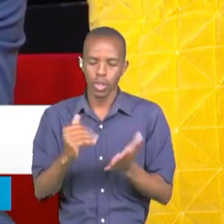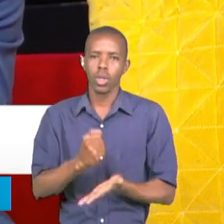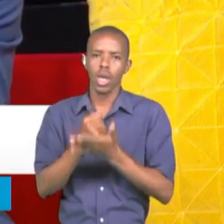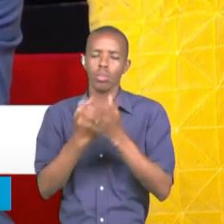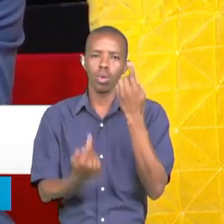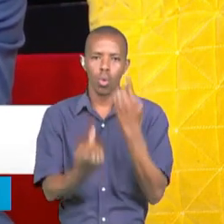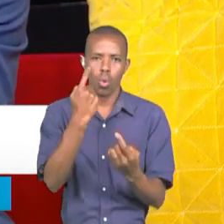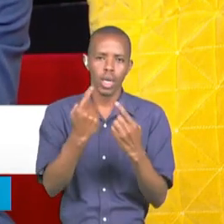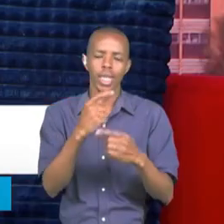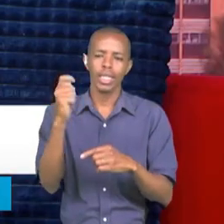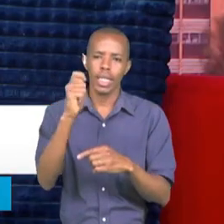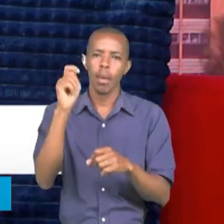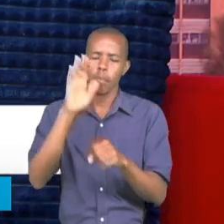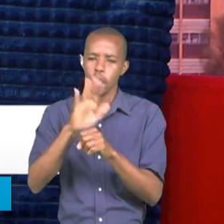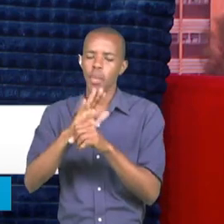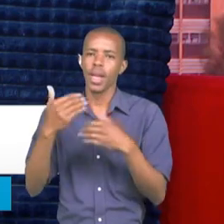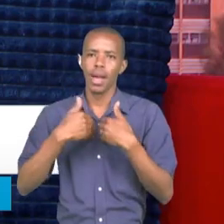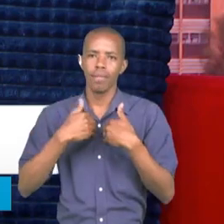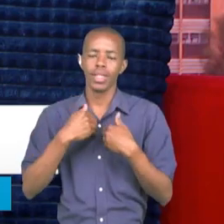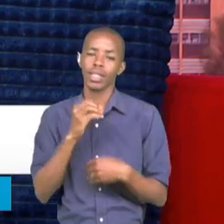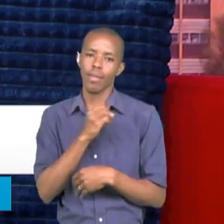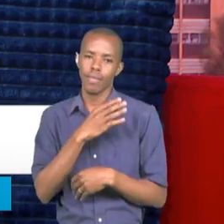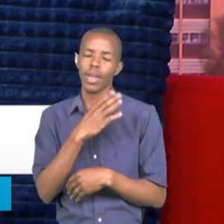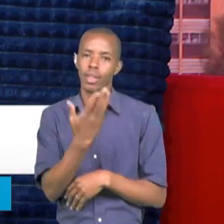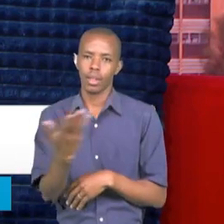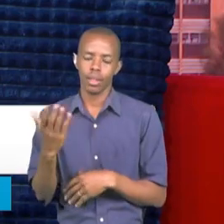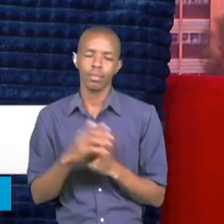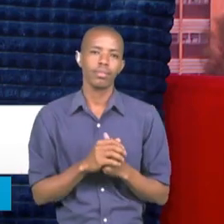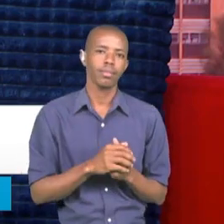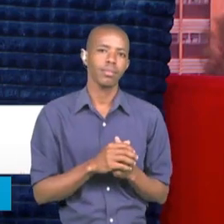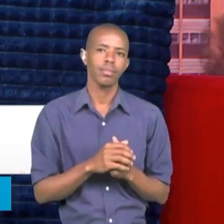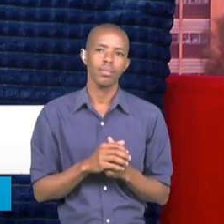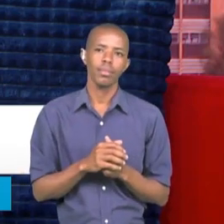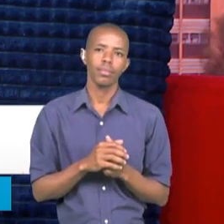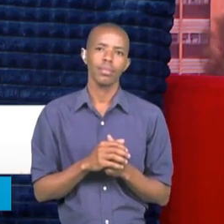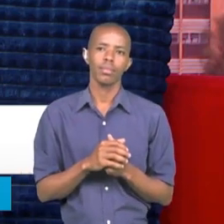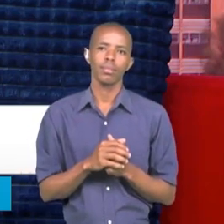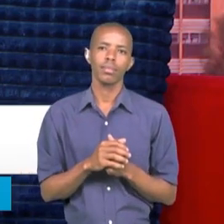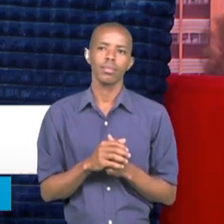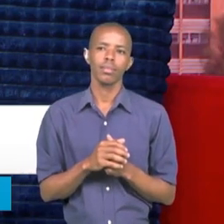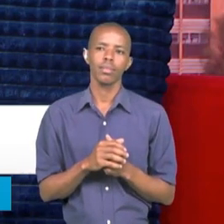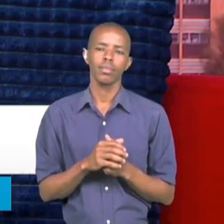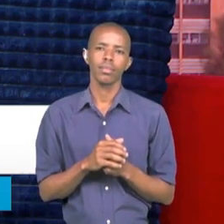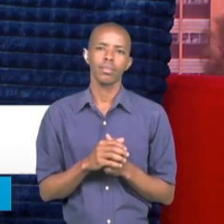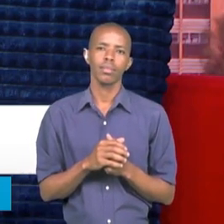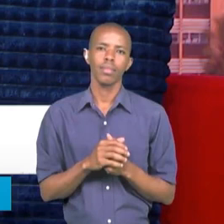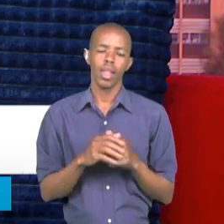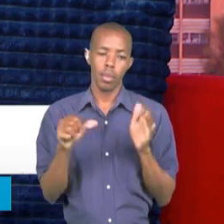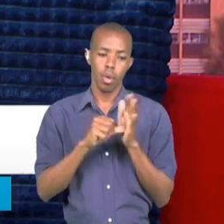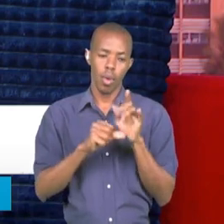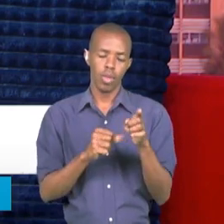the orders will be more and more. That is the most scary thing. Yes. See, thing is, ndio shida hii